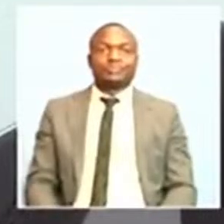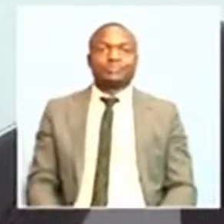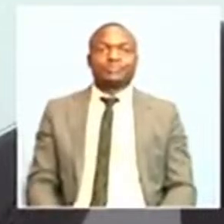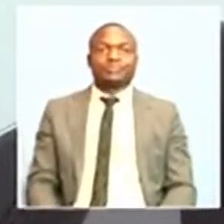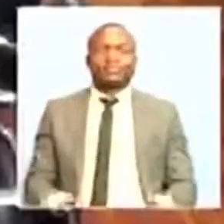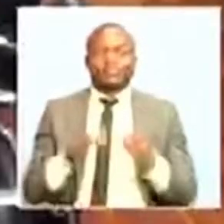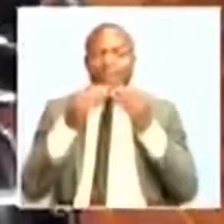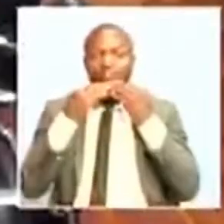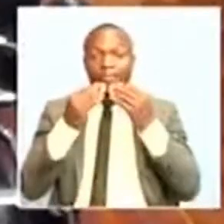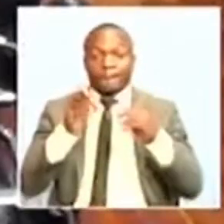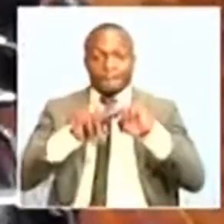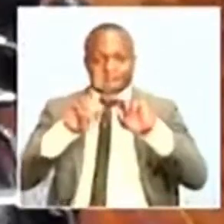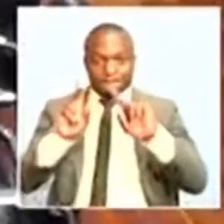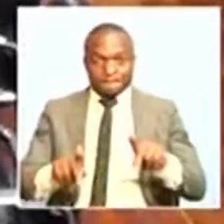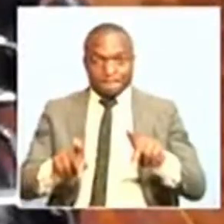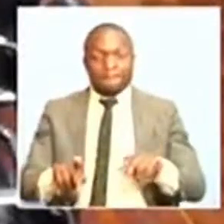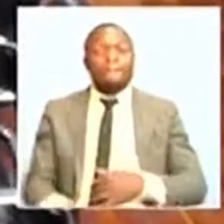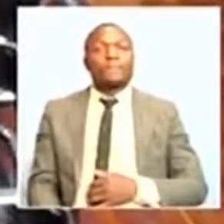Thank you, Chair.